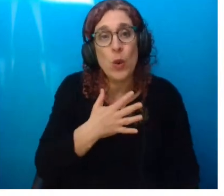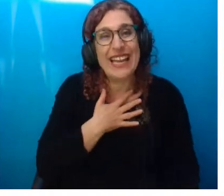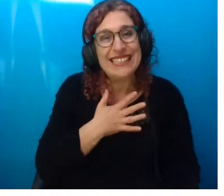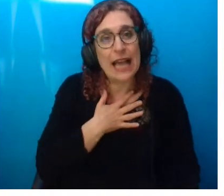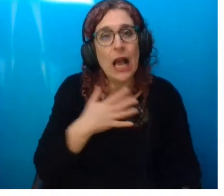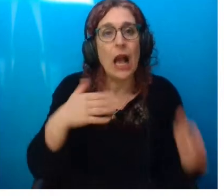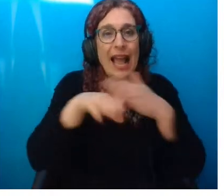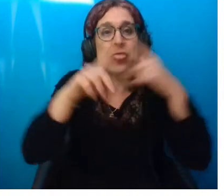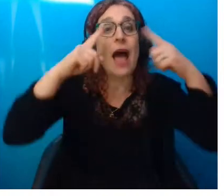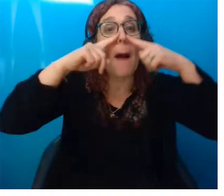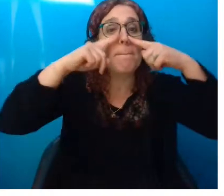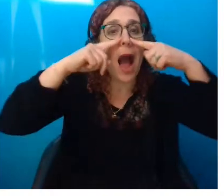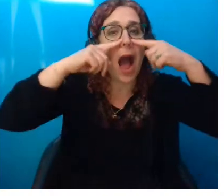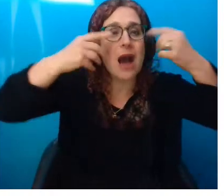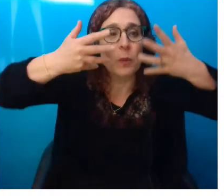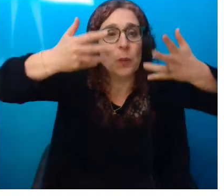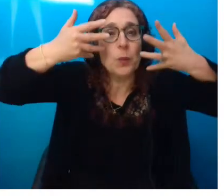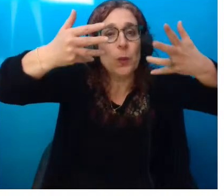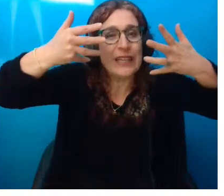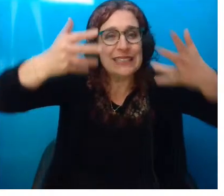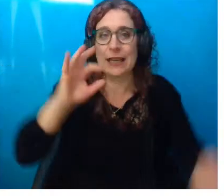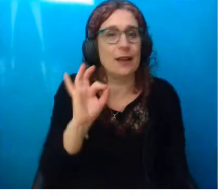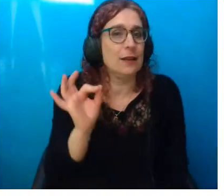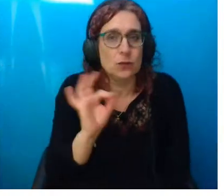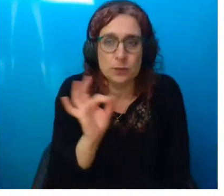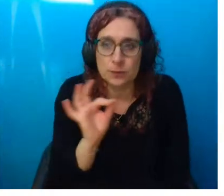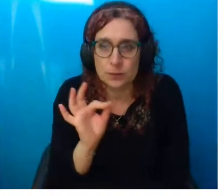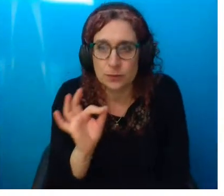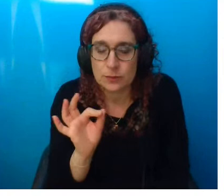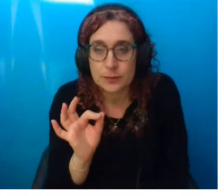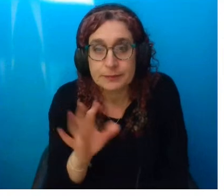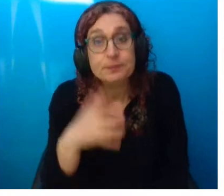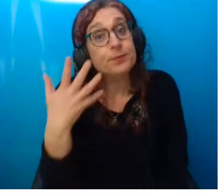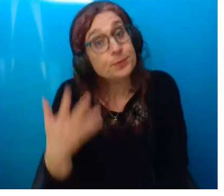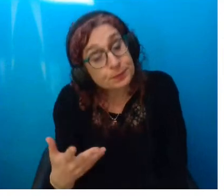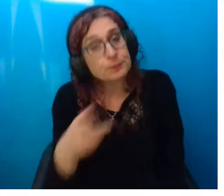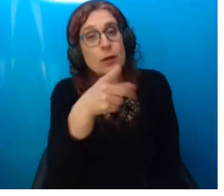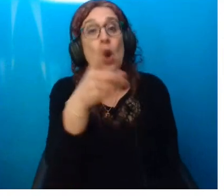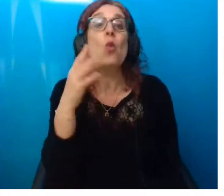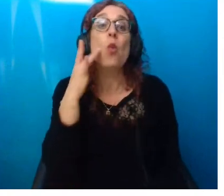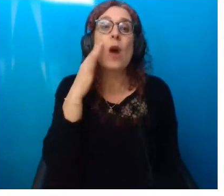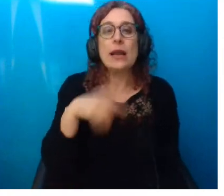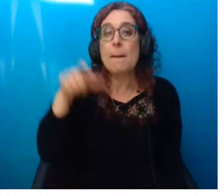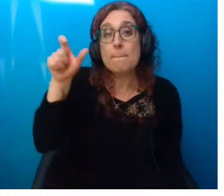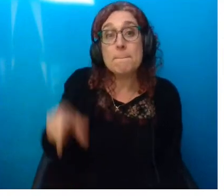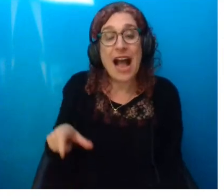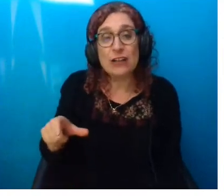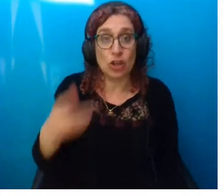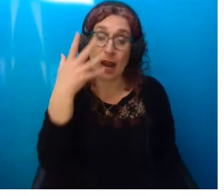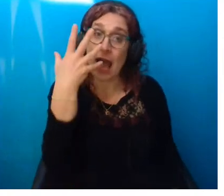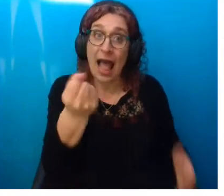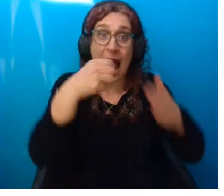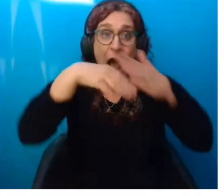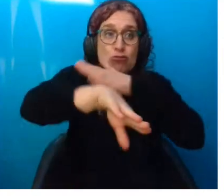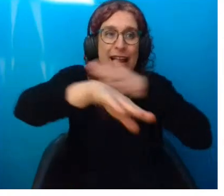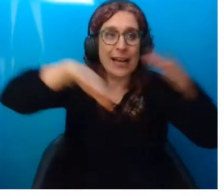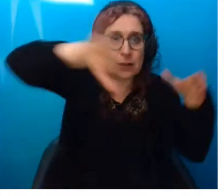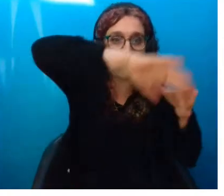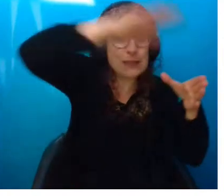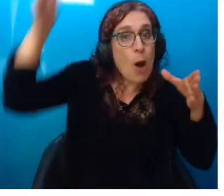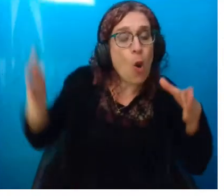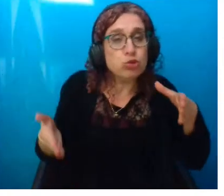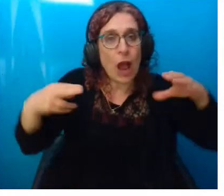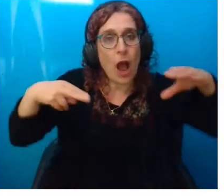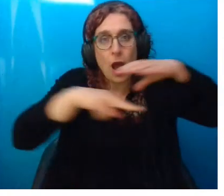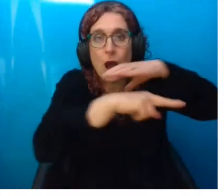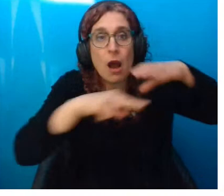airways. Now, if we look at that in terms of when patients put it with an allergy or put it into an exposure changer, and we can look at what happens